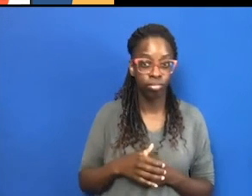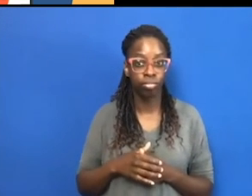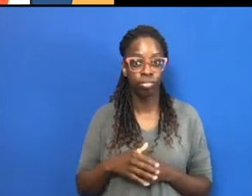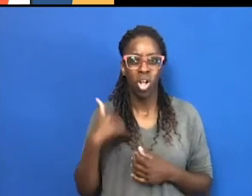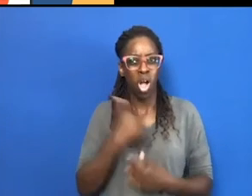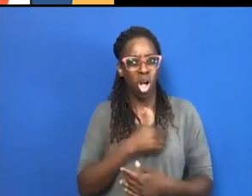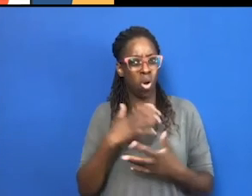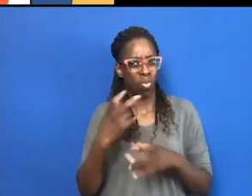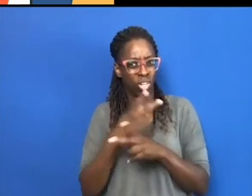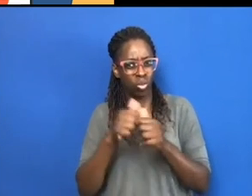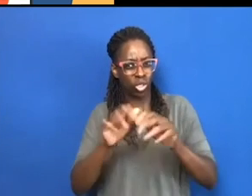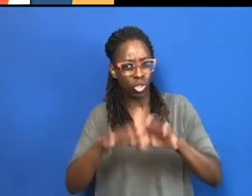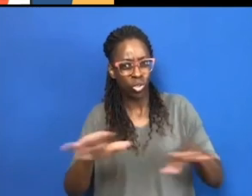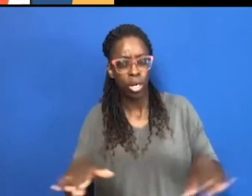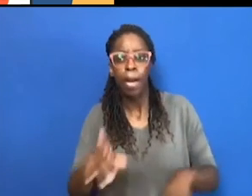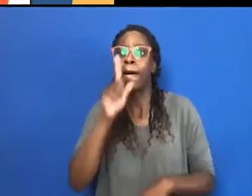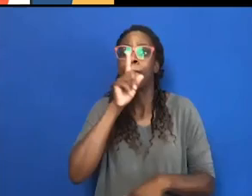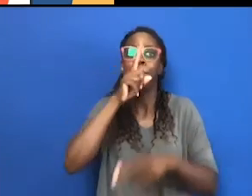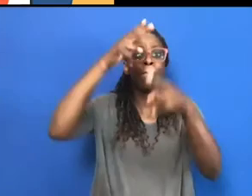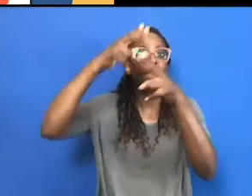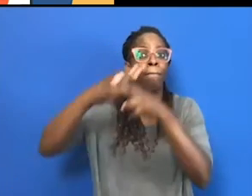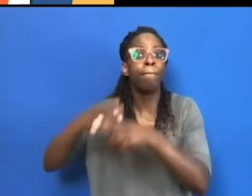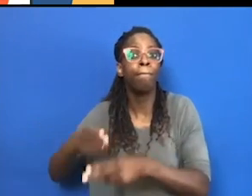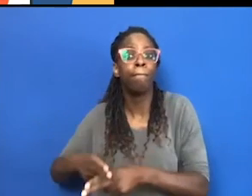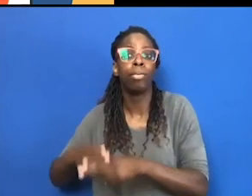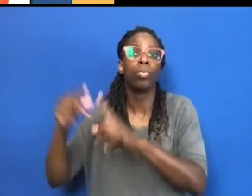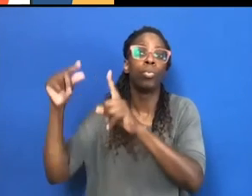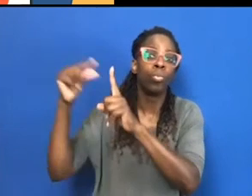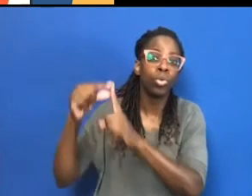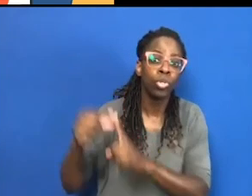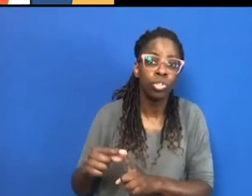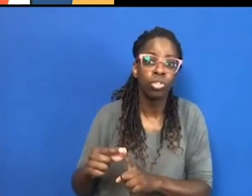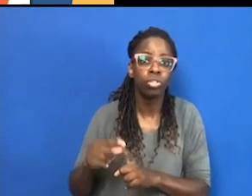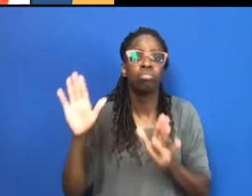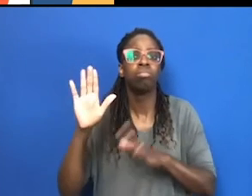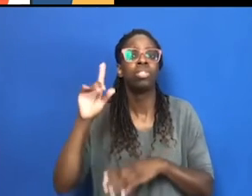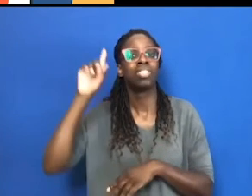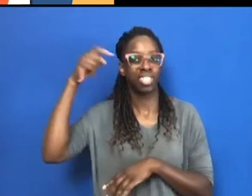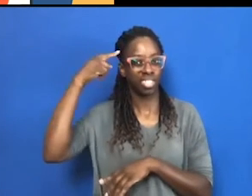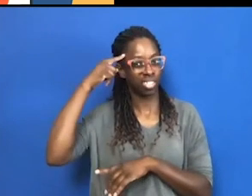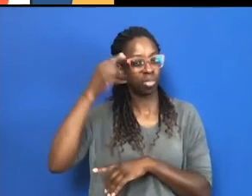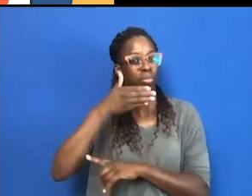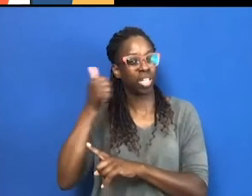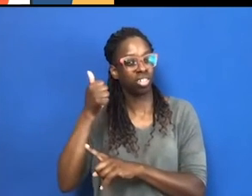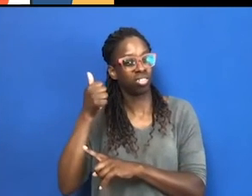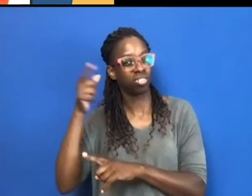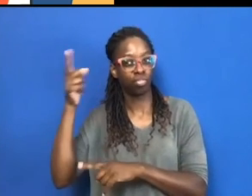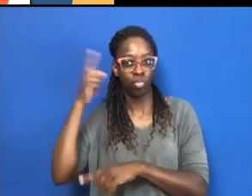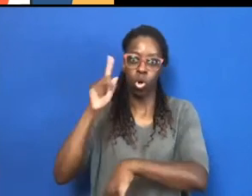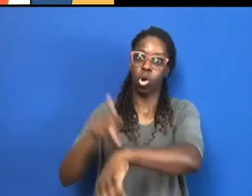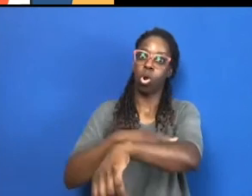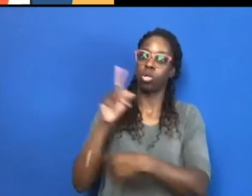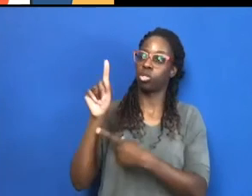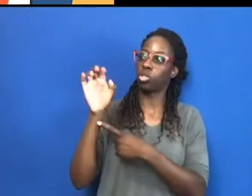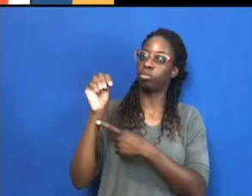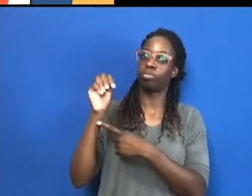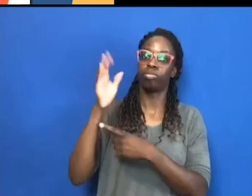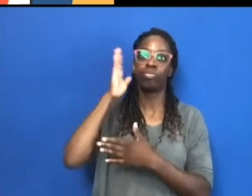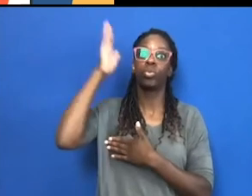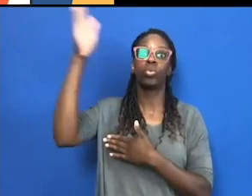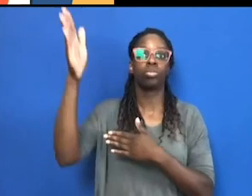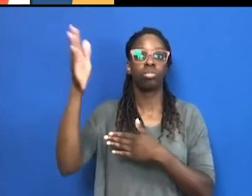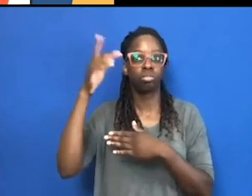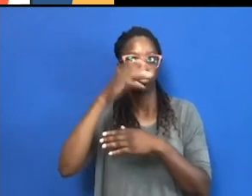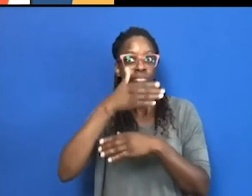therefore lead to better long-term outcomes for our students and families. I will say there's a note on